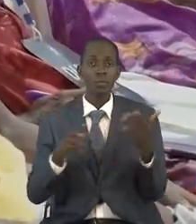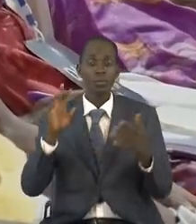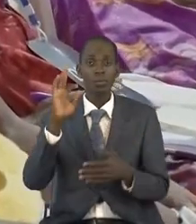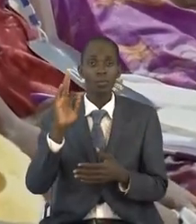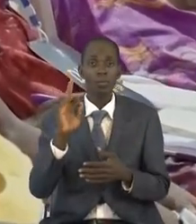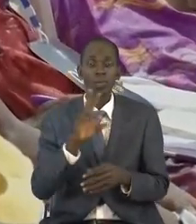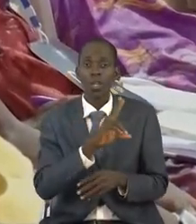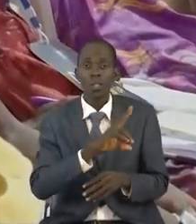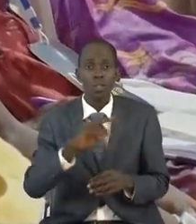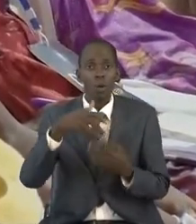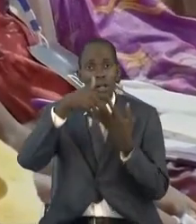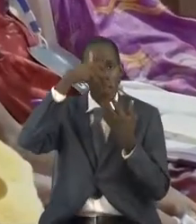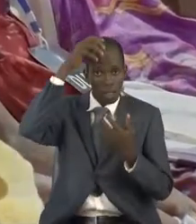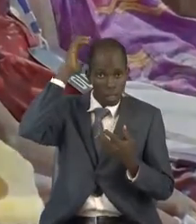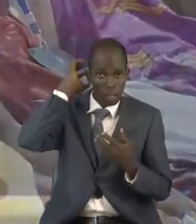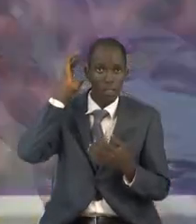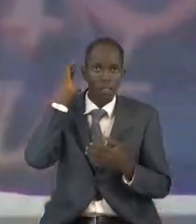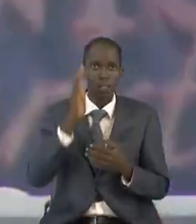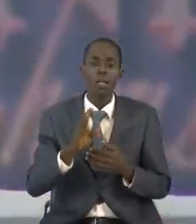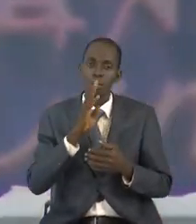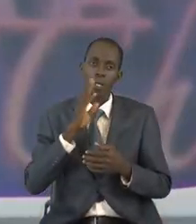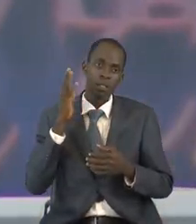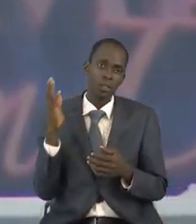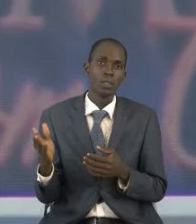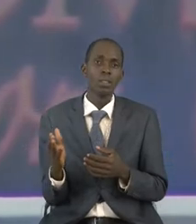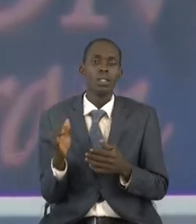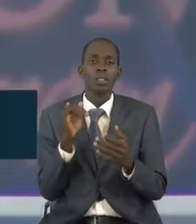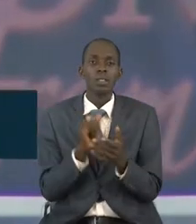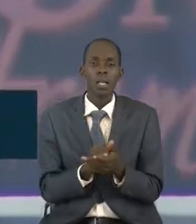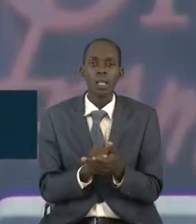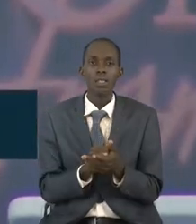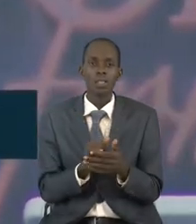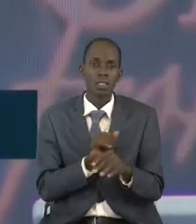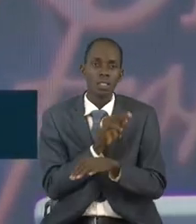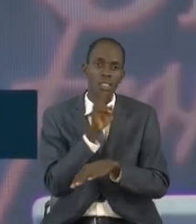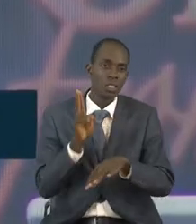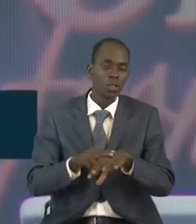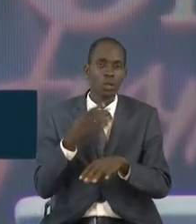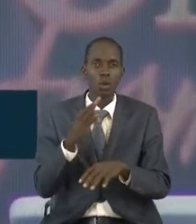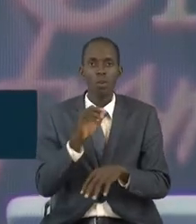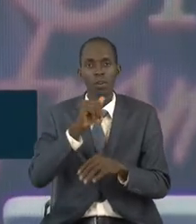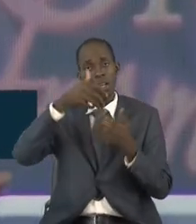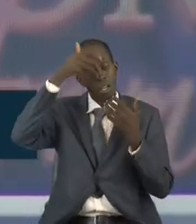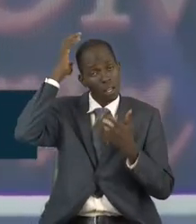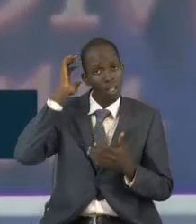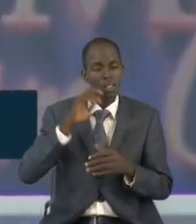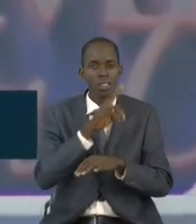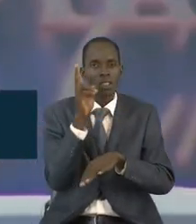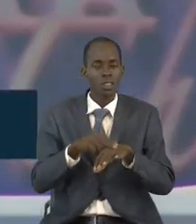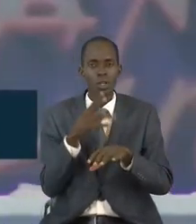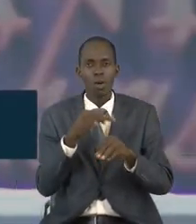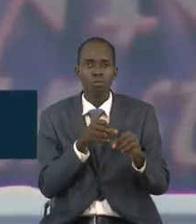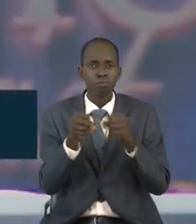lion shall be there. That nature of a lion, that nature of strife, and that nature